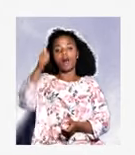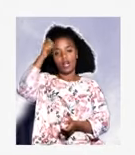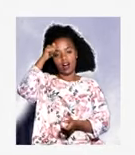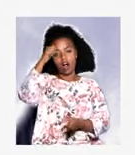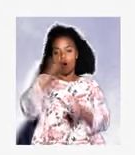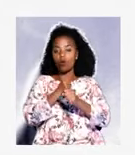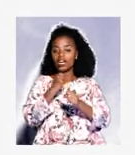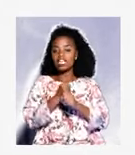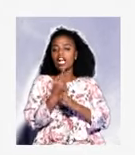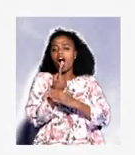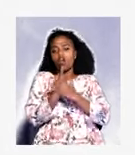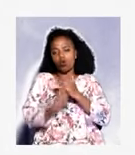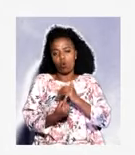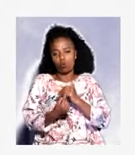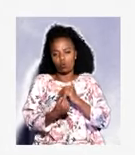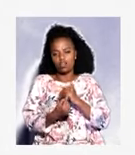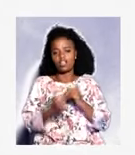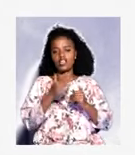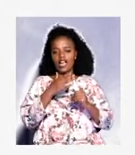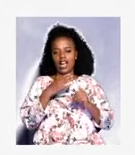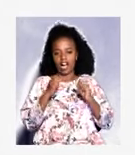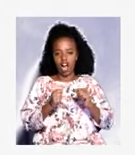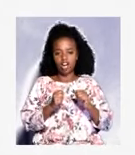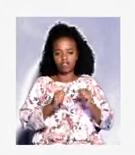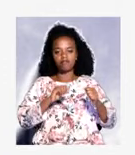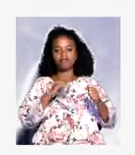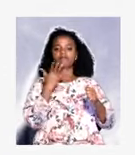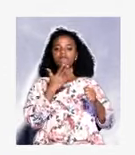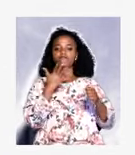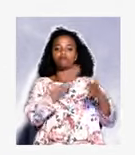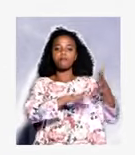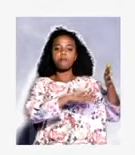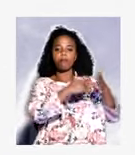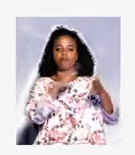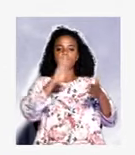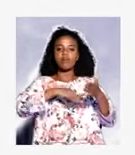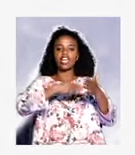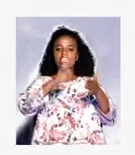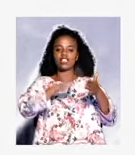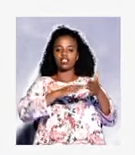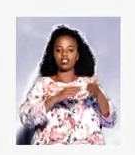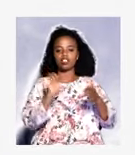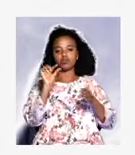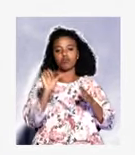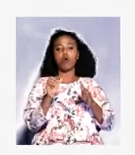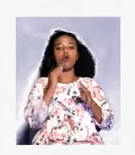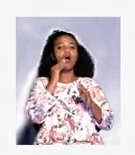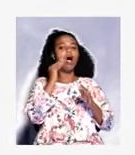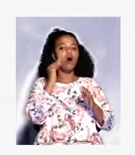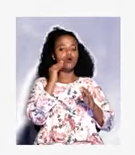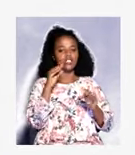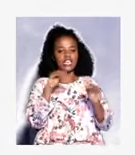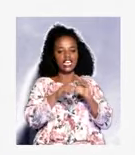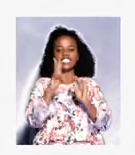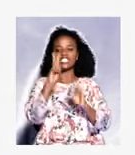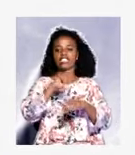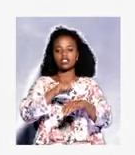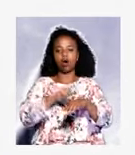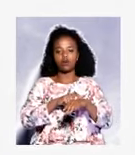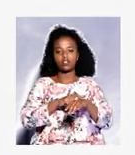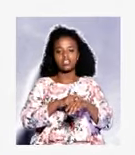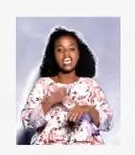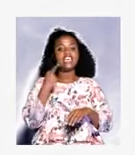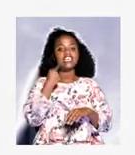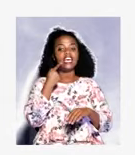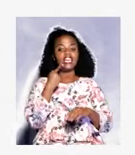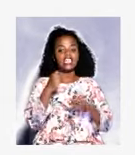Aberra, working alone, can paint a small house in 6 hours. Gannet can